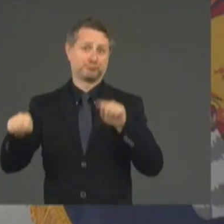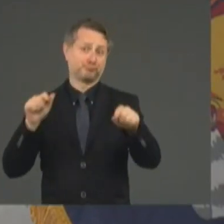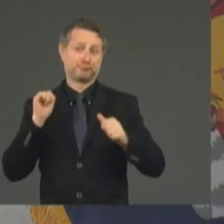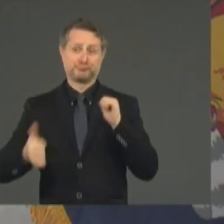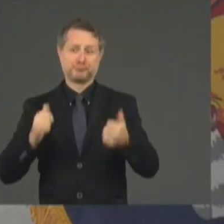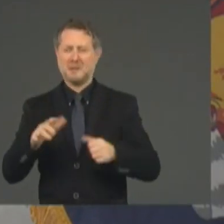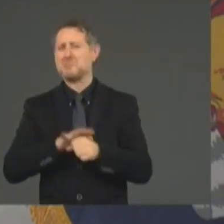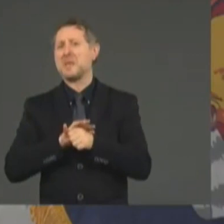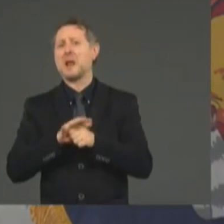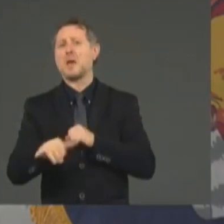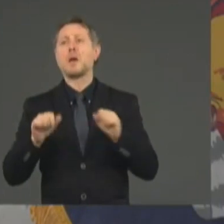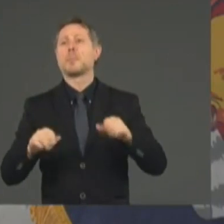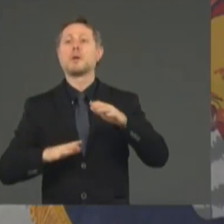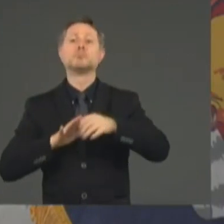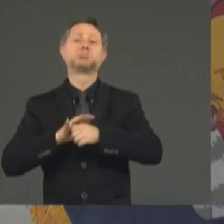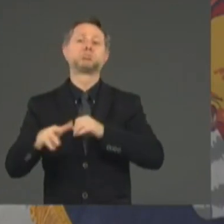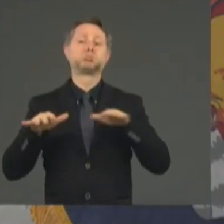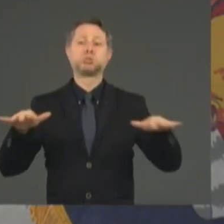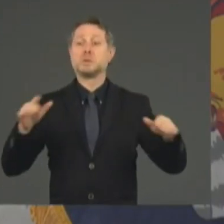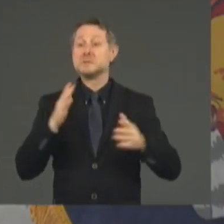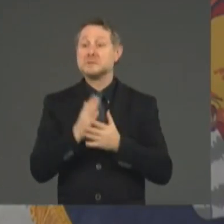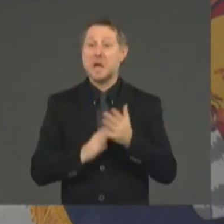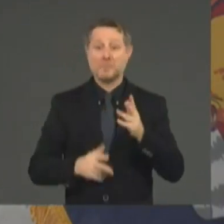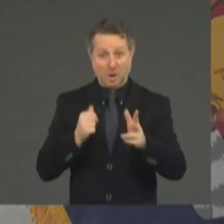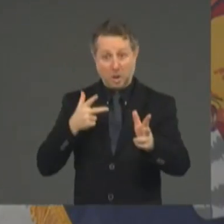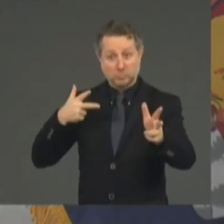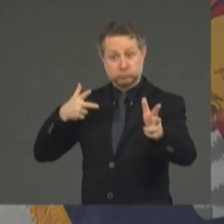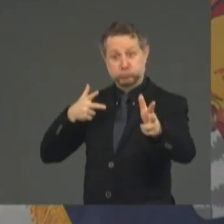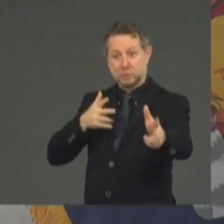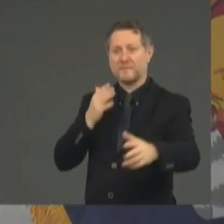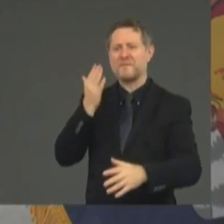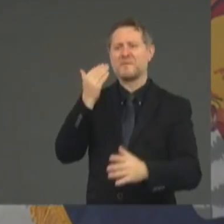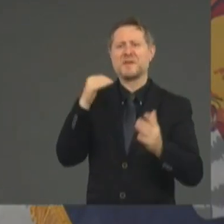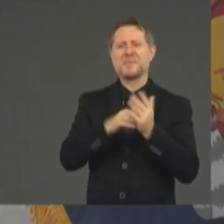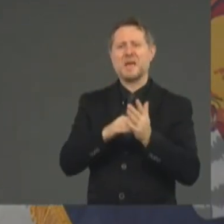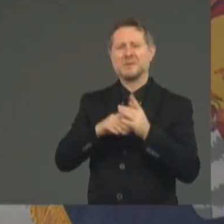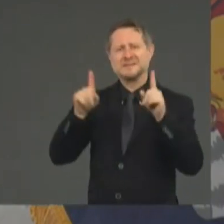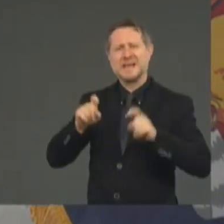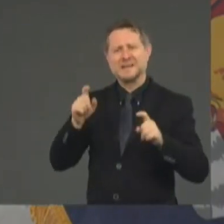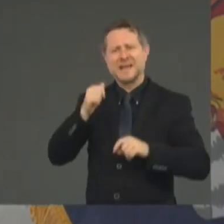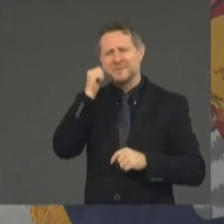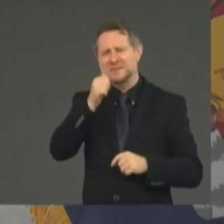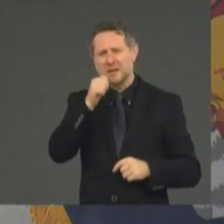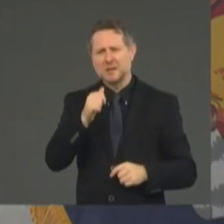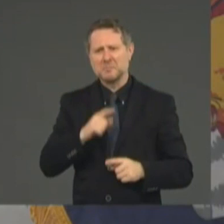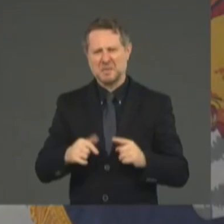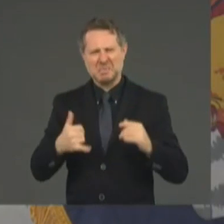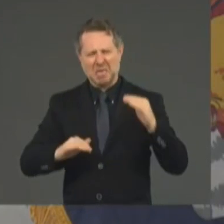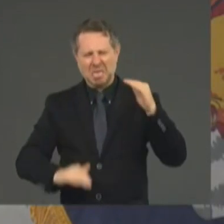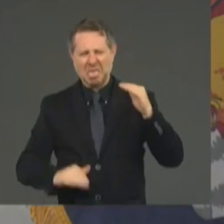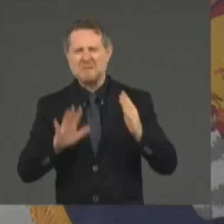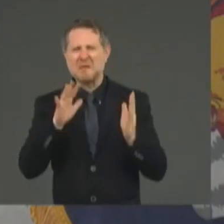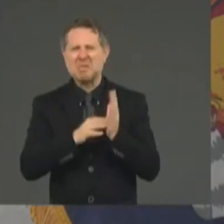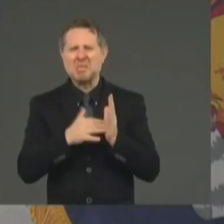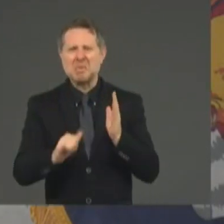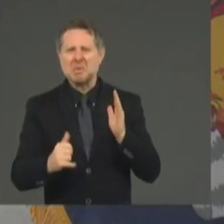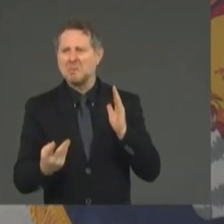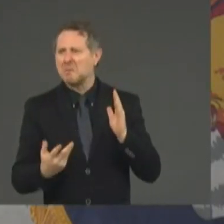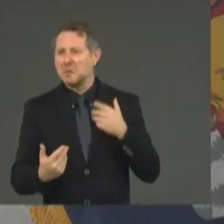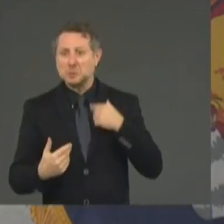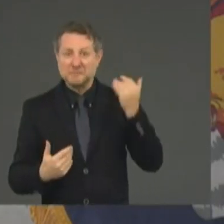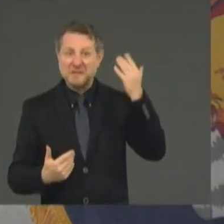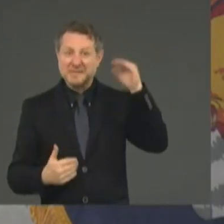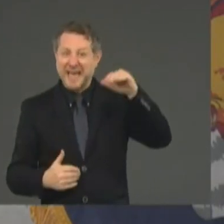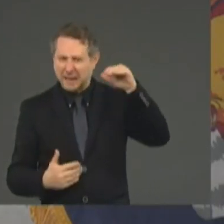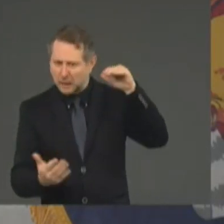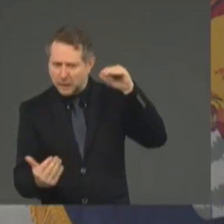right? We have some drive-ins that can do 15,000 tests a day. They're only doing 5,000 tests a day. I mean, we work day